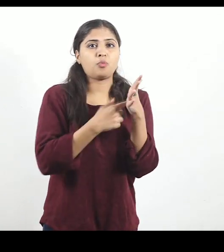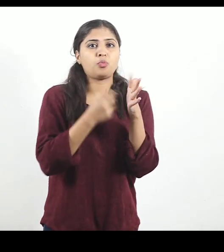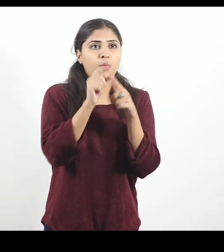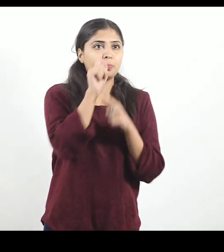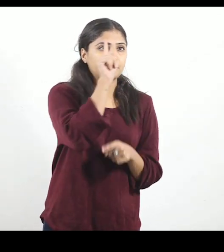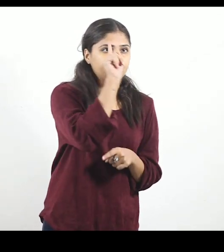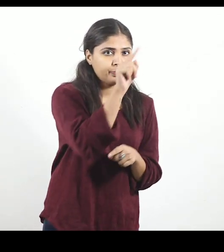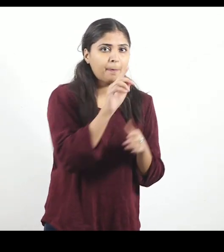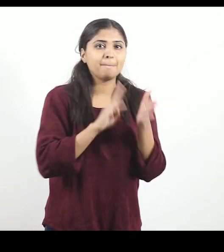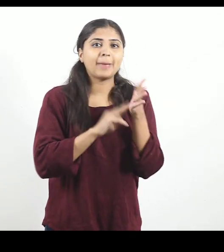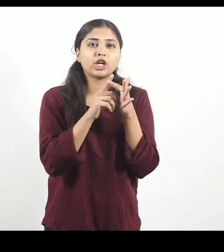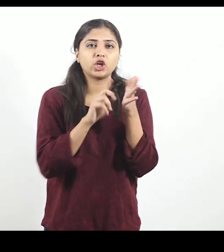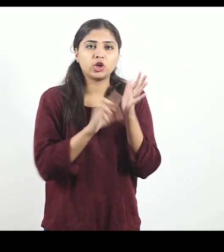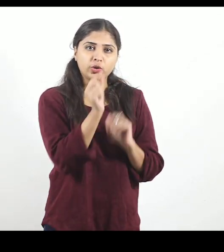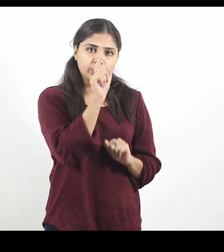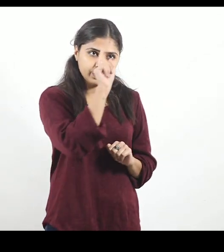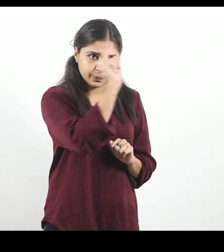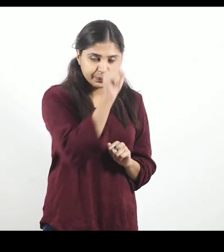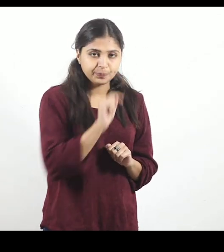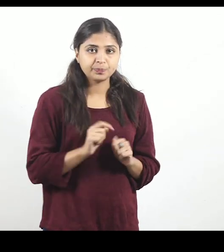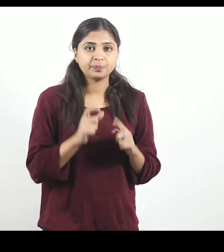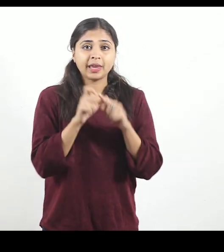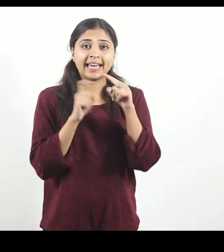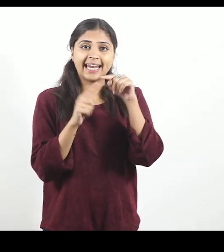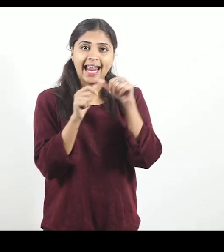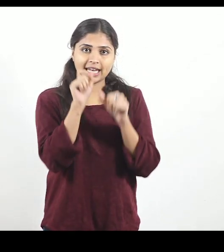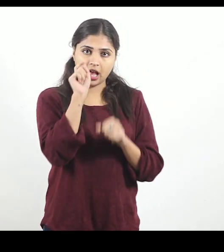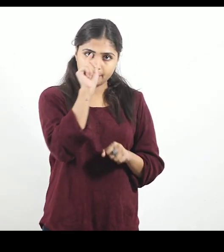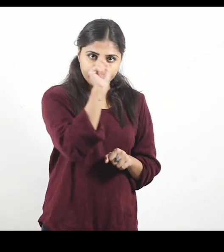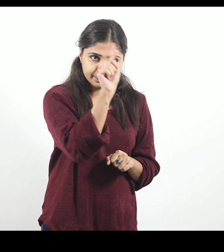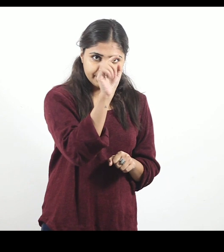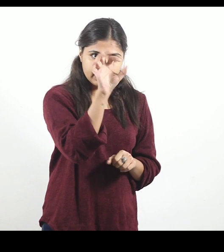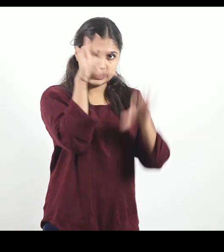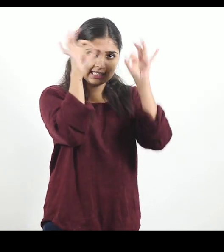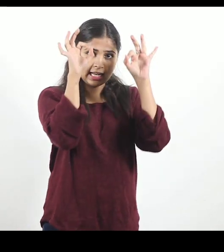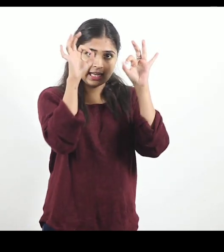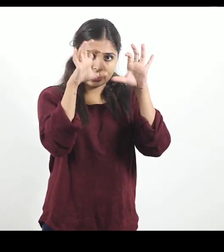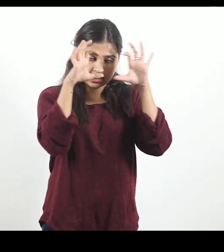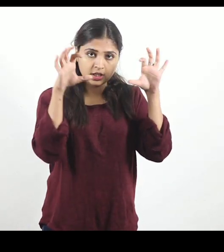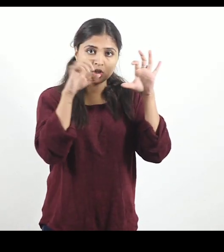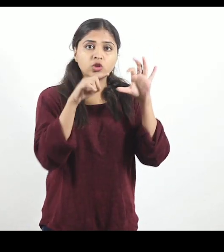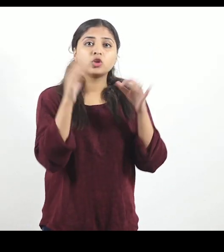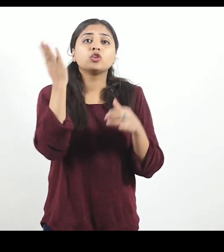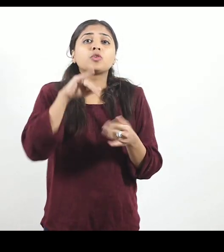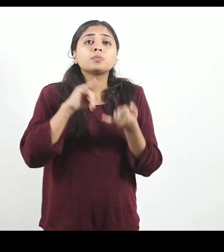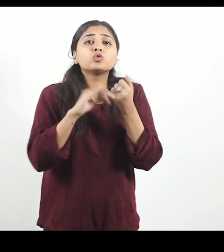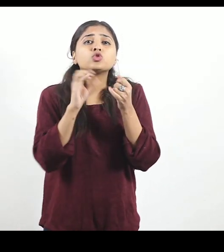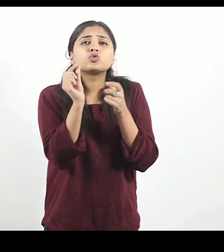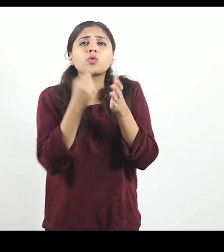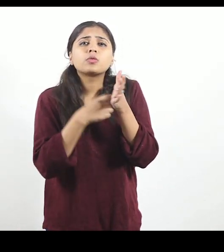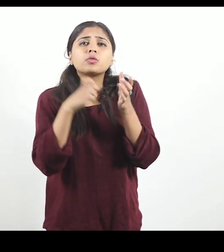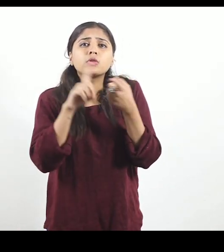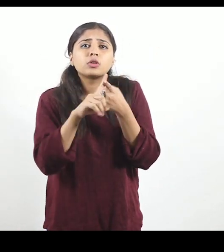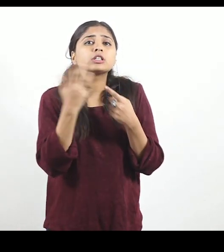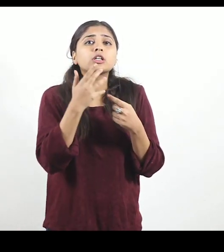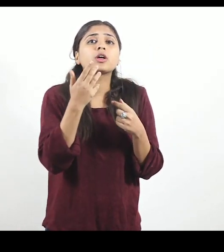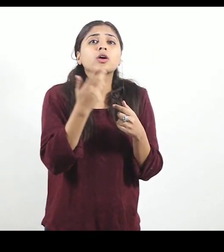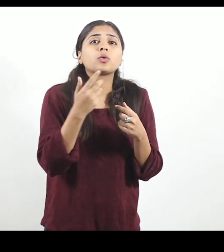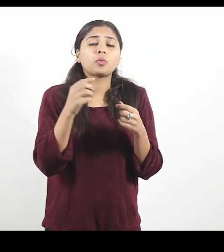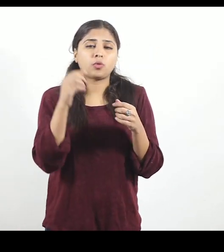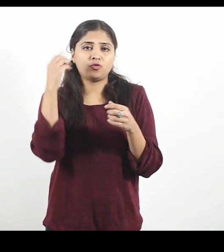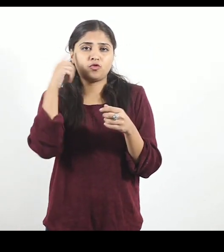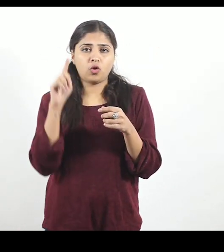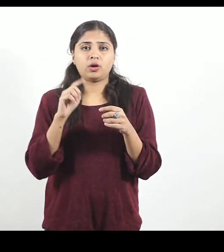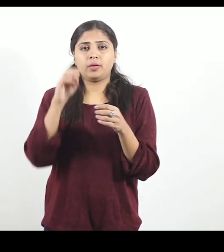from the View menu. The Data tab is selected, which shows us the source of the data to populate the text